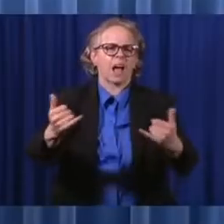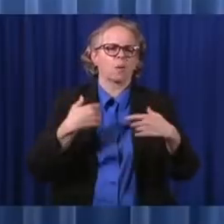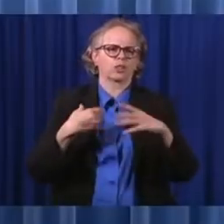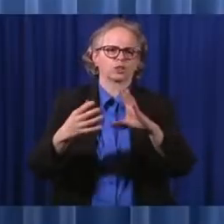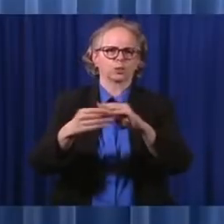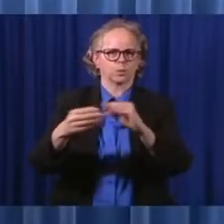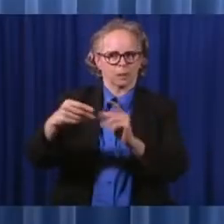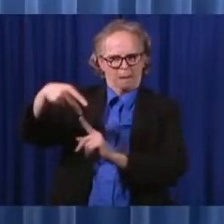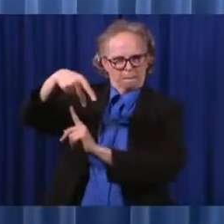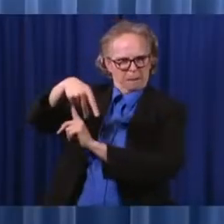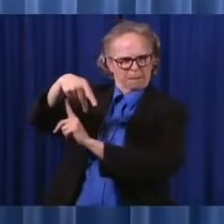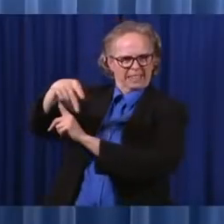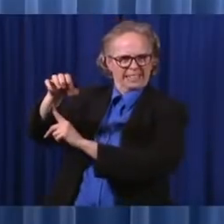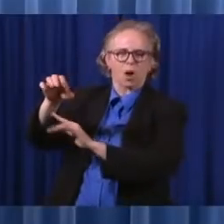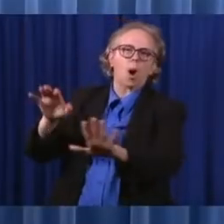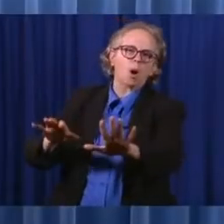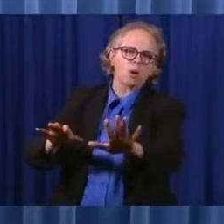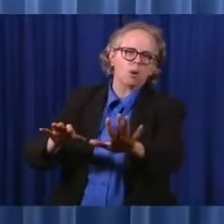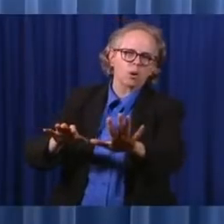actually I'm going to wait